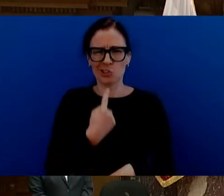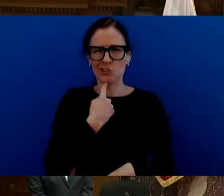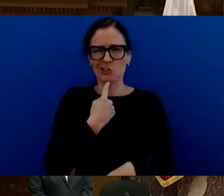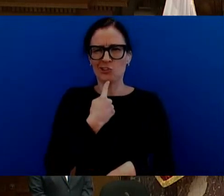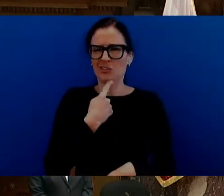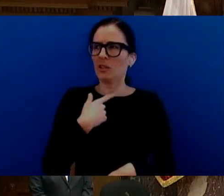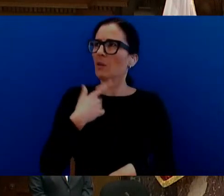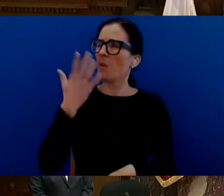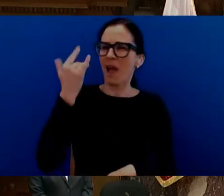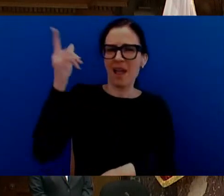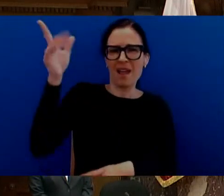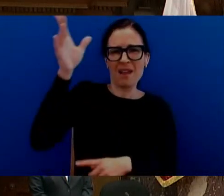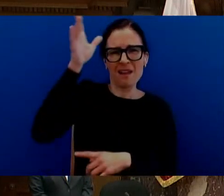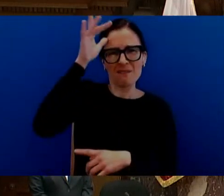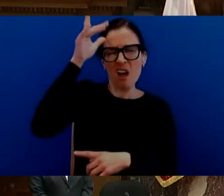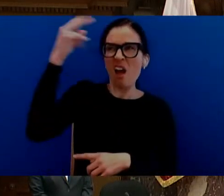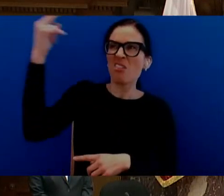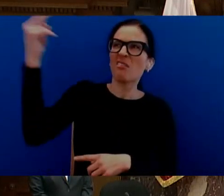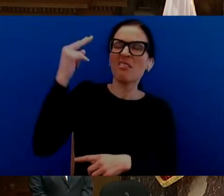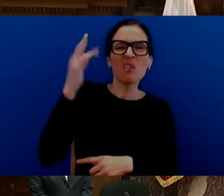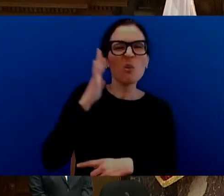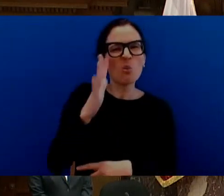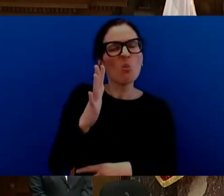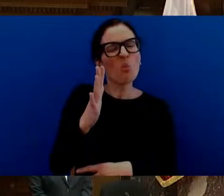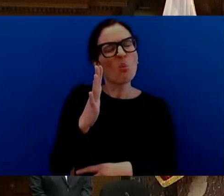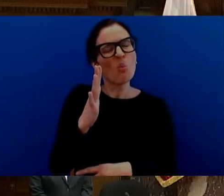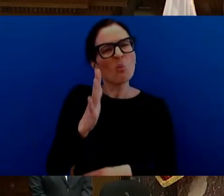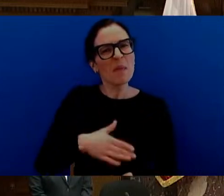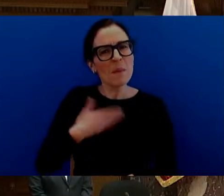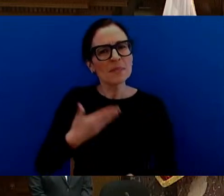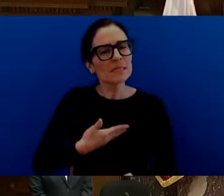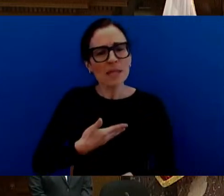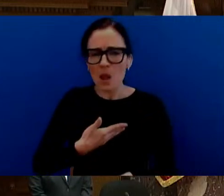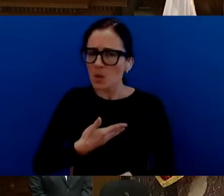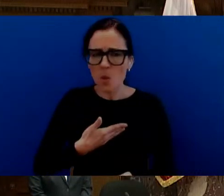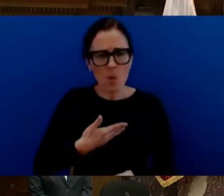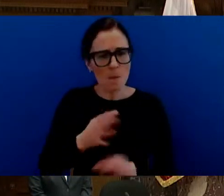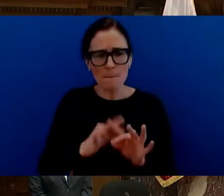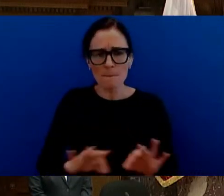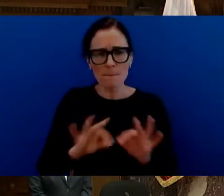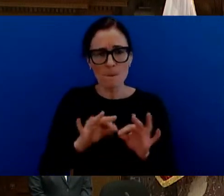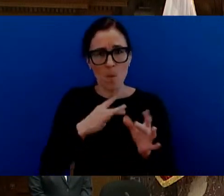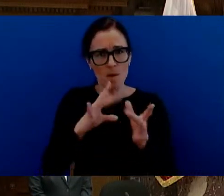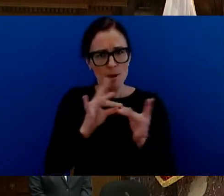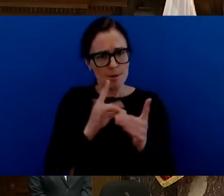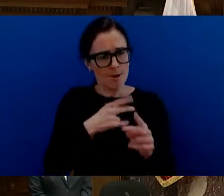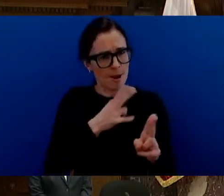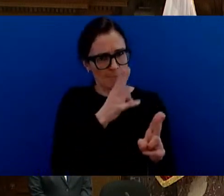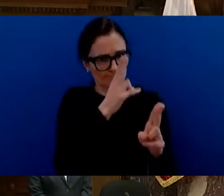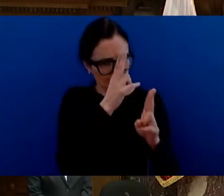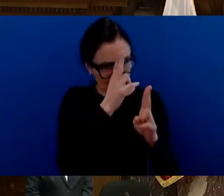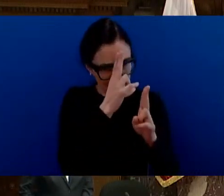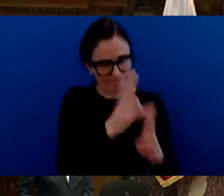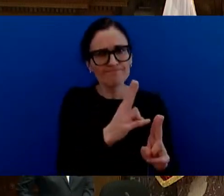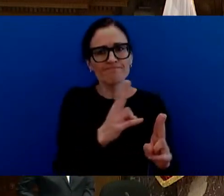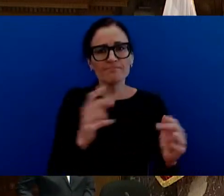you. Because what you put out is what you're going to get back. Hi, Kasim.